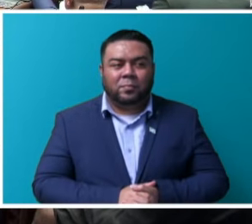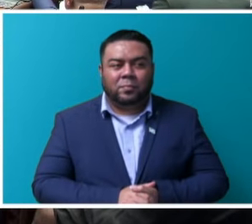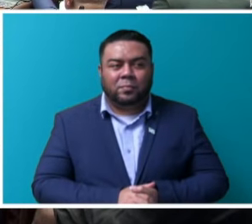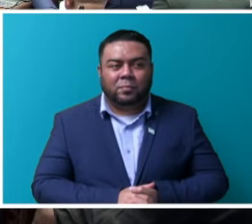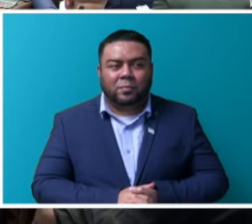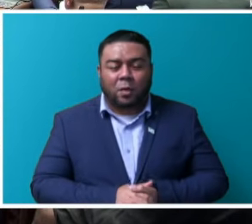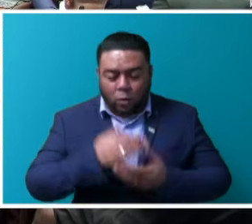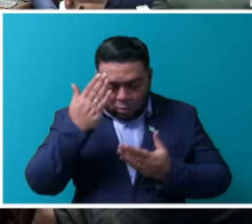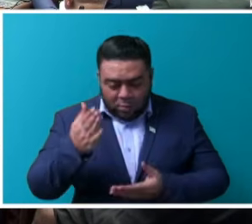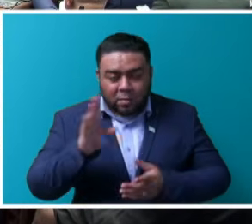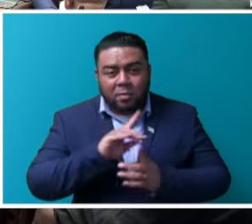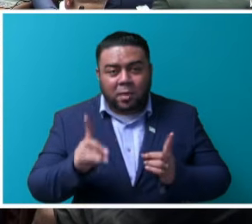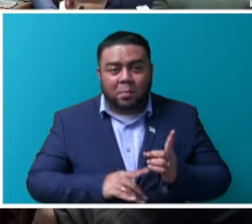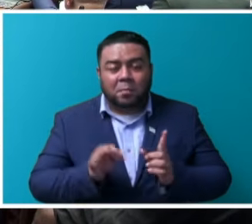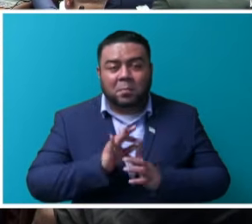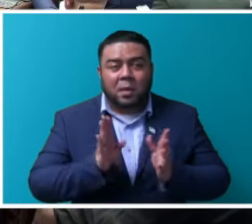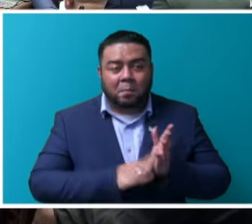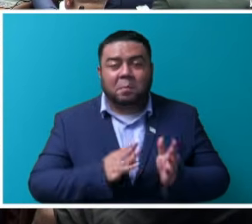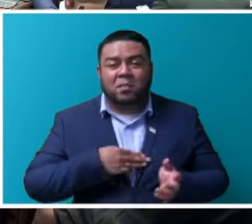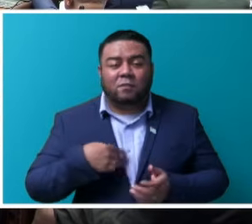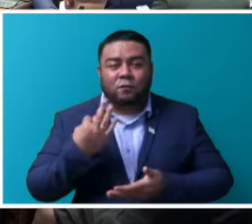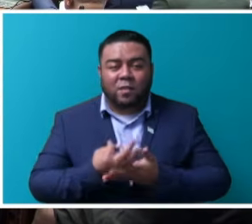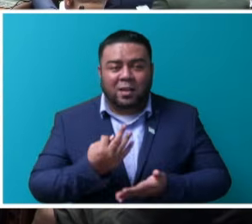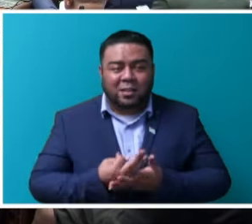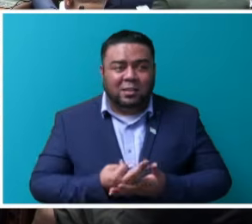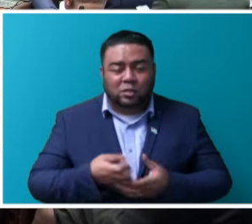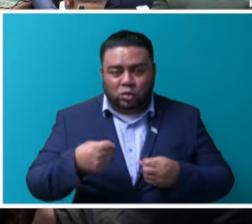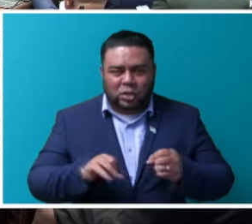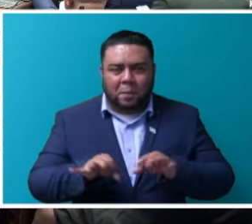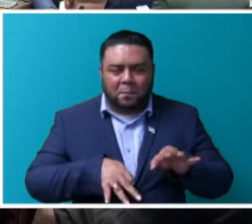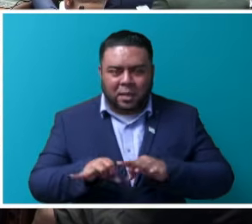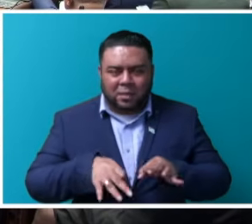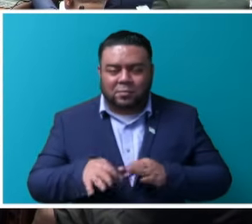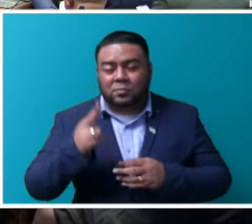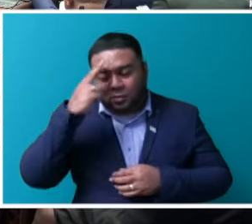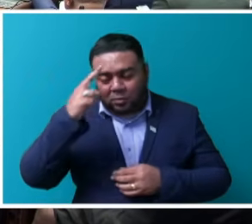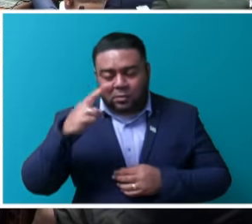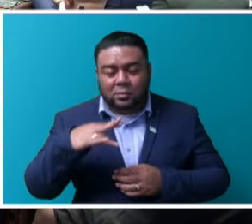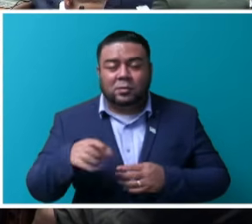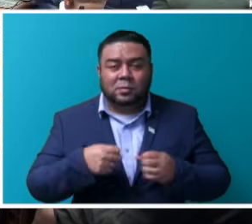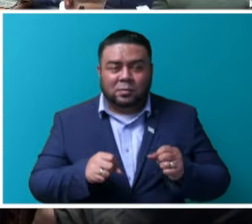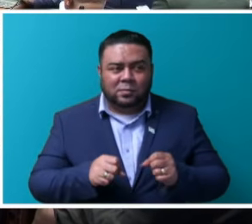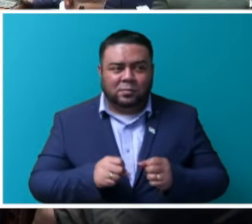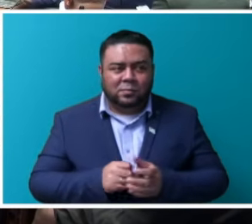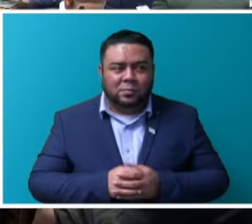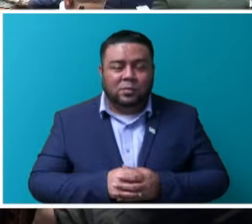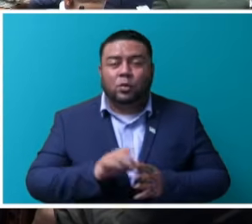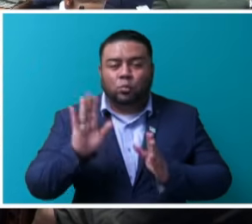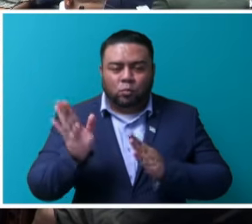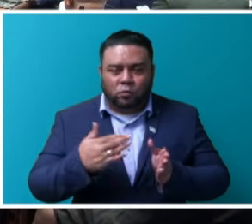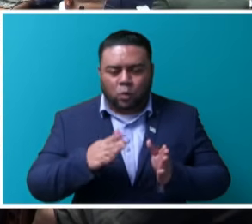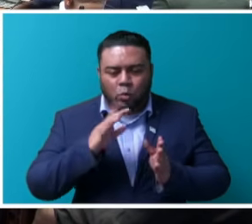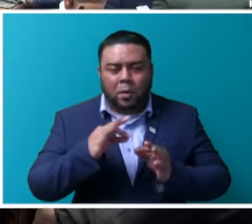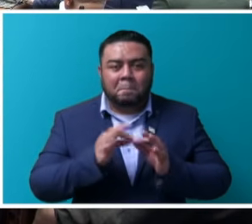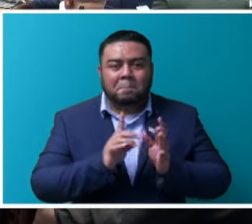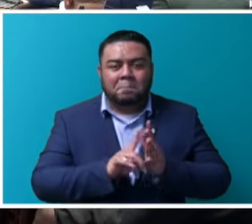The Honourable Deputy Prime Minister and Minister for Finance and Strategic Planning, National Development and Statistics to move consequential